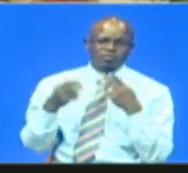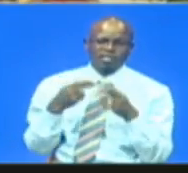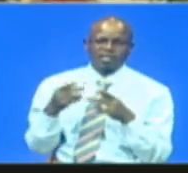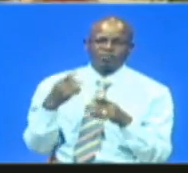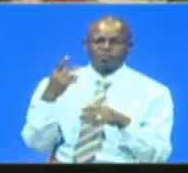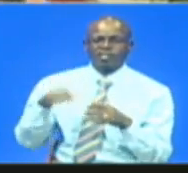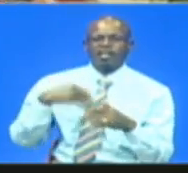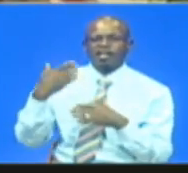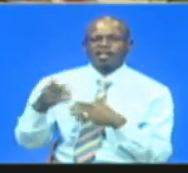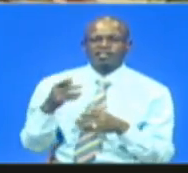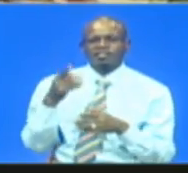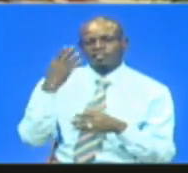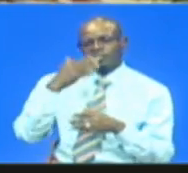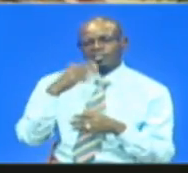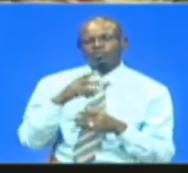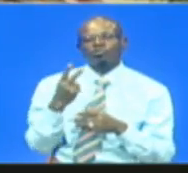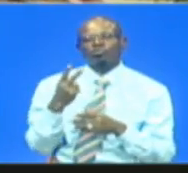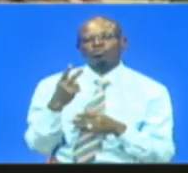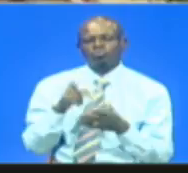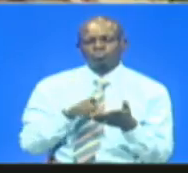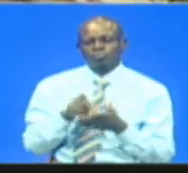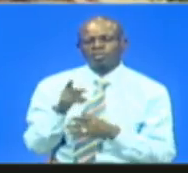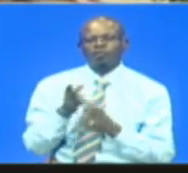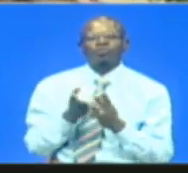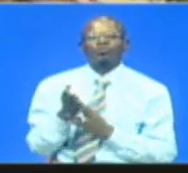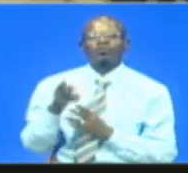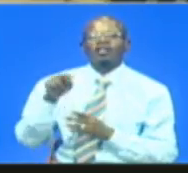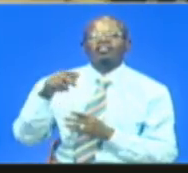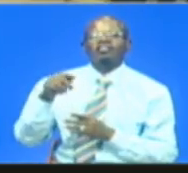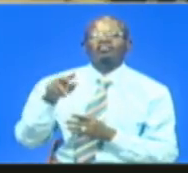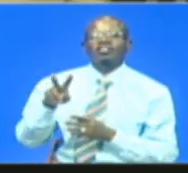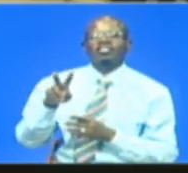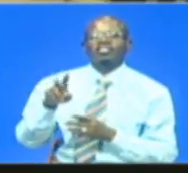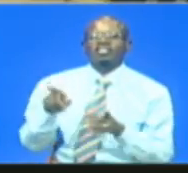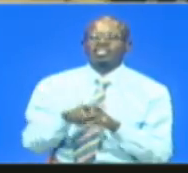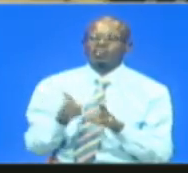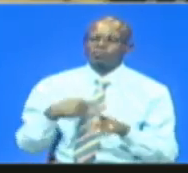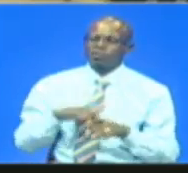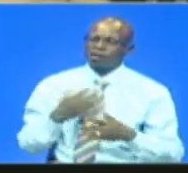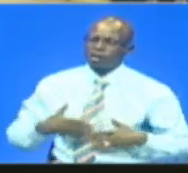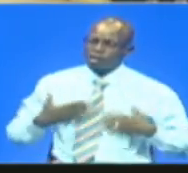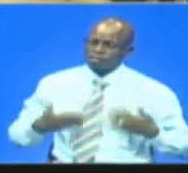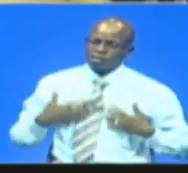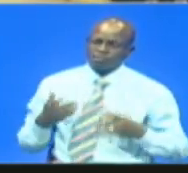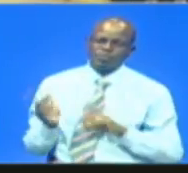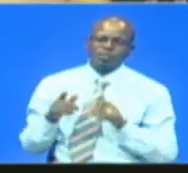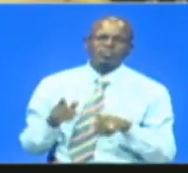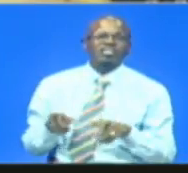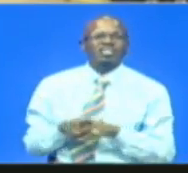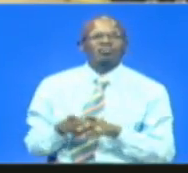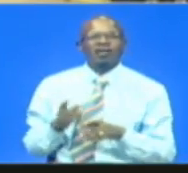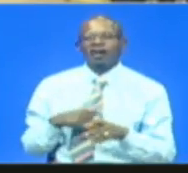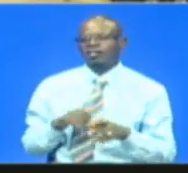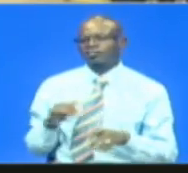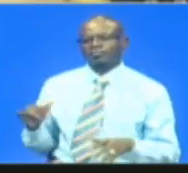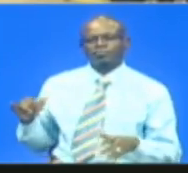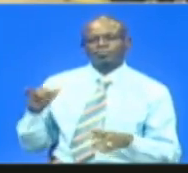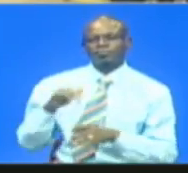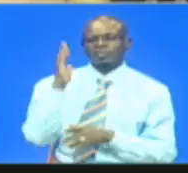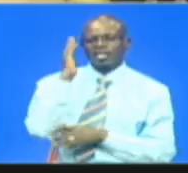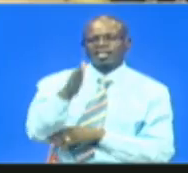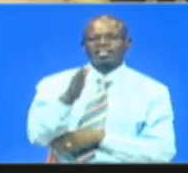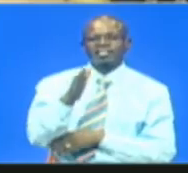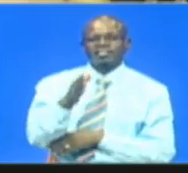of NTV, and we are delighted to have them. Nakuwa hapa mostre kukuja na ndege. Hiyo ni kitu ya kwanza,